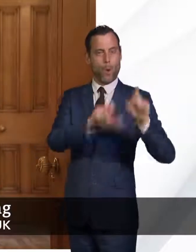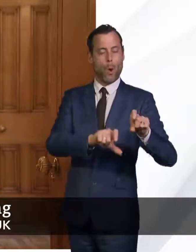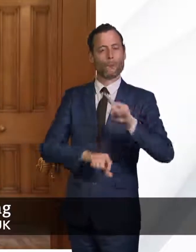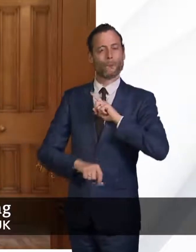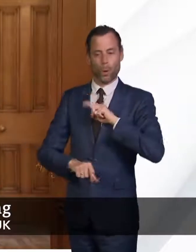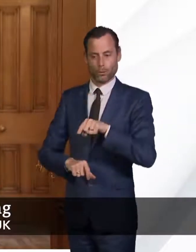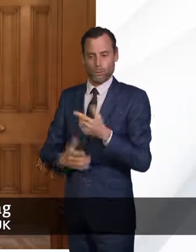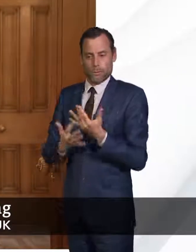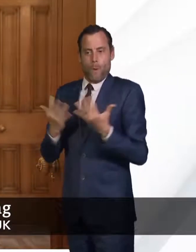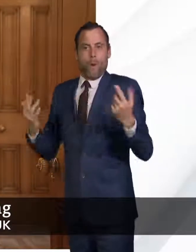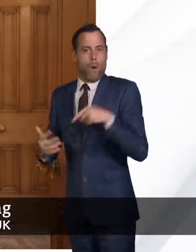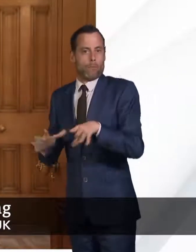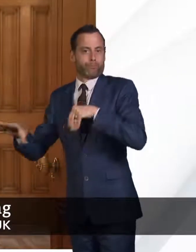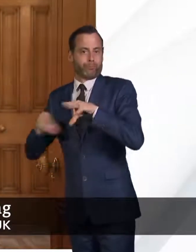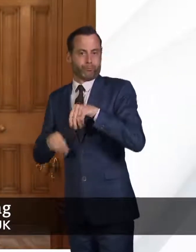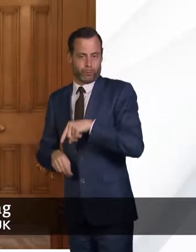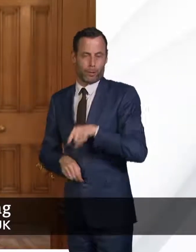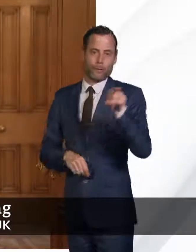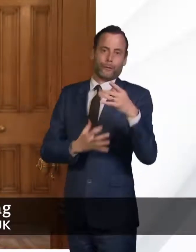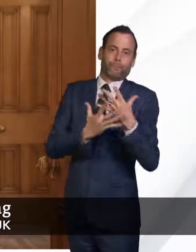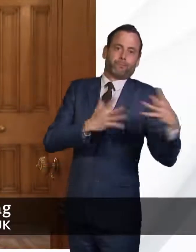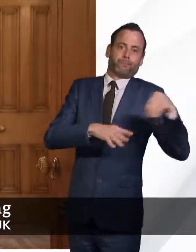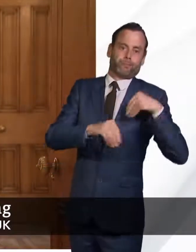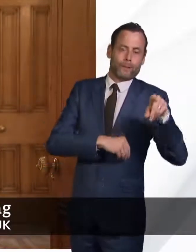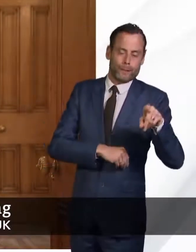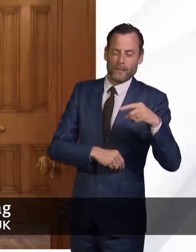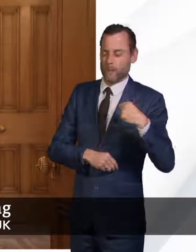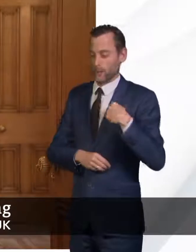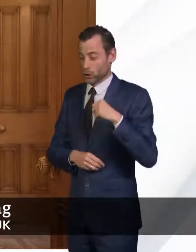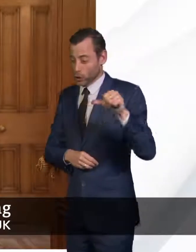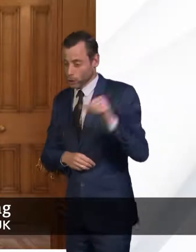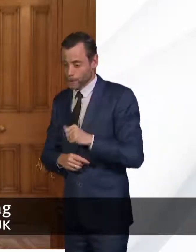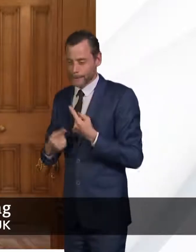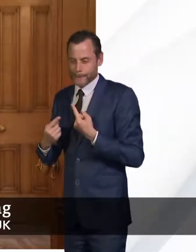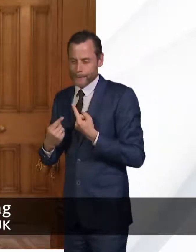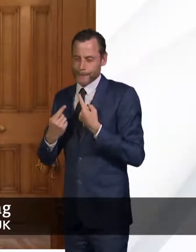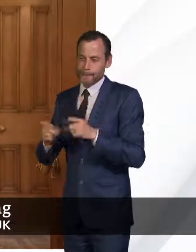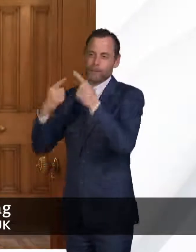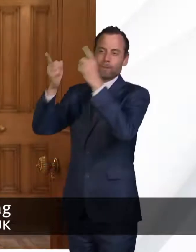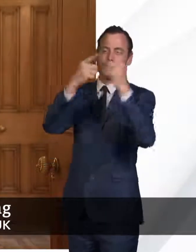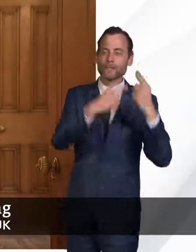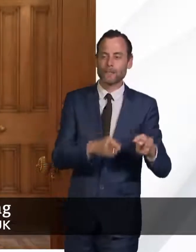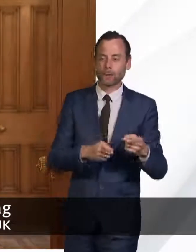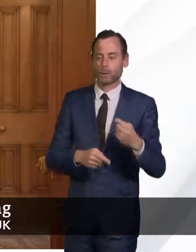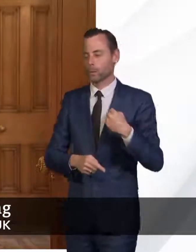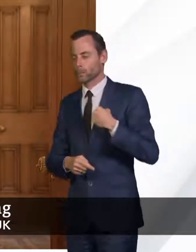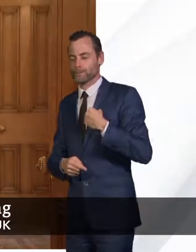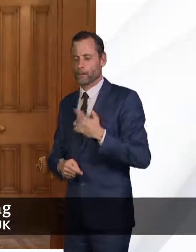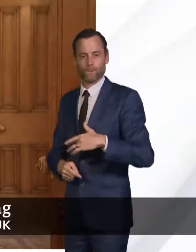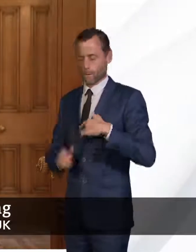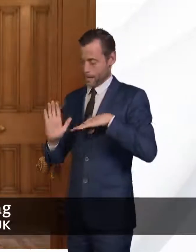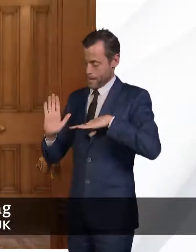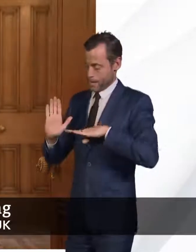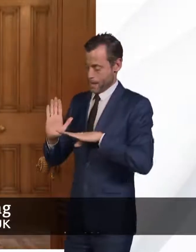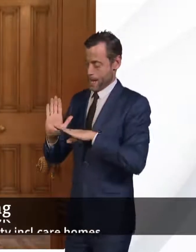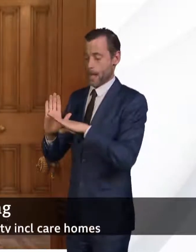that we are really in this together, and the shape of the curve, if not the height of the curve, has been